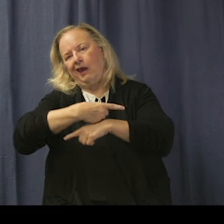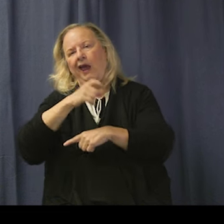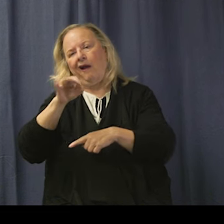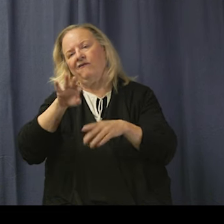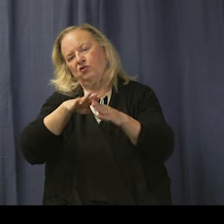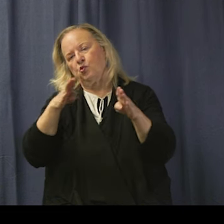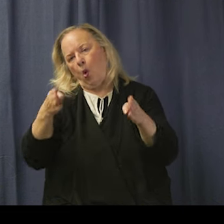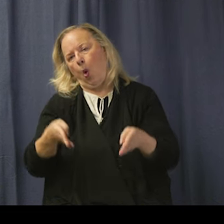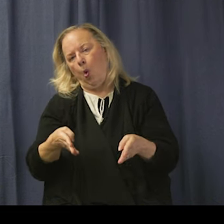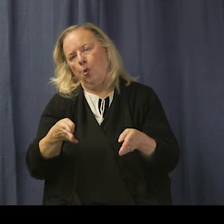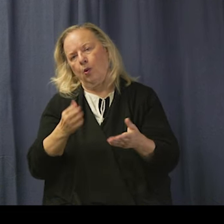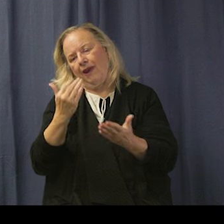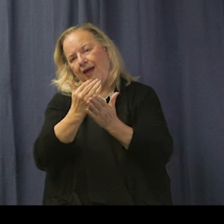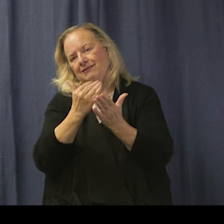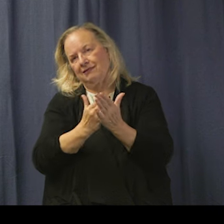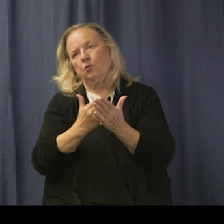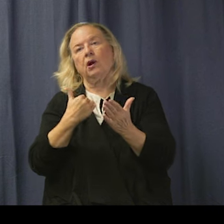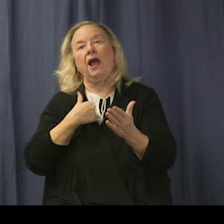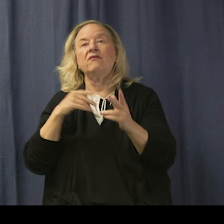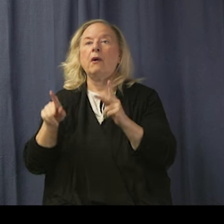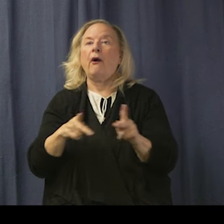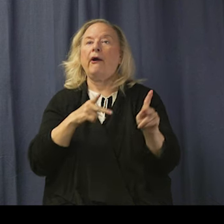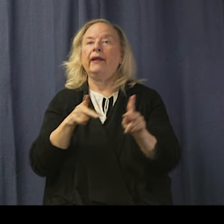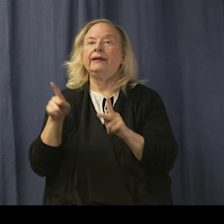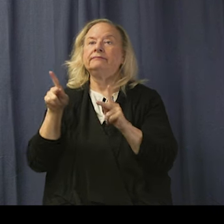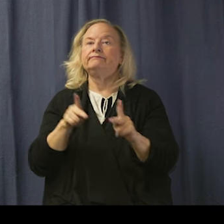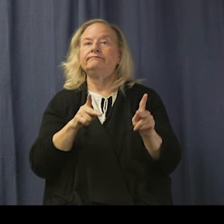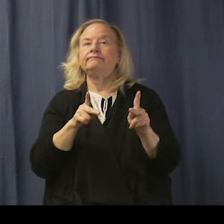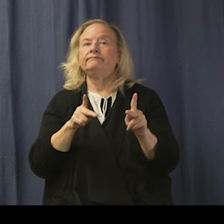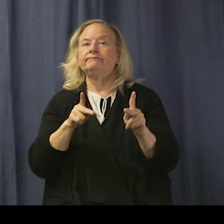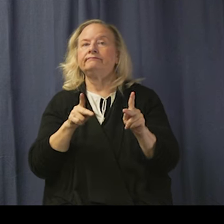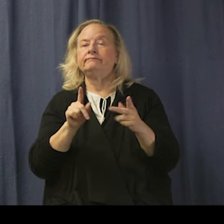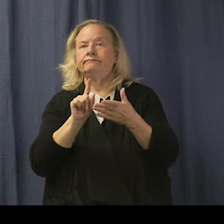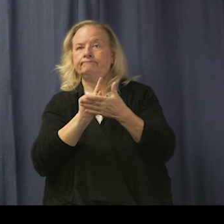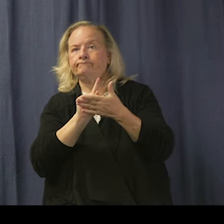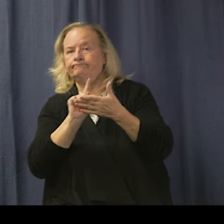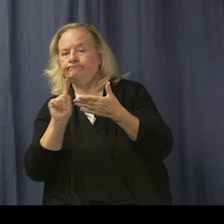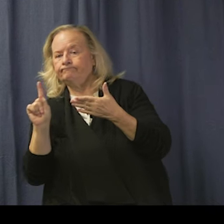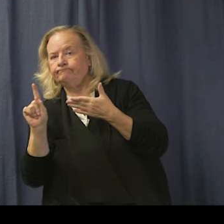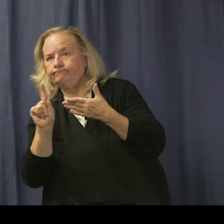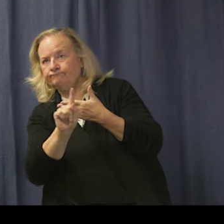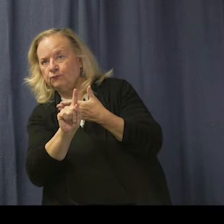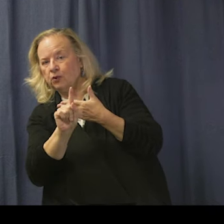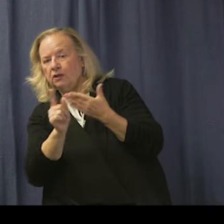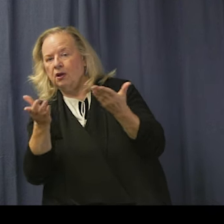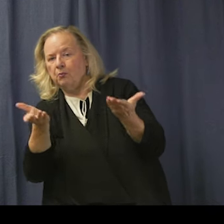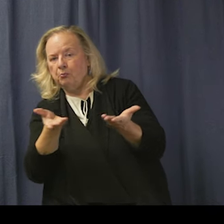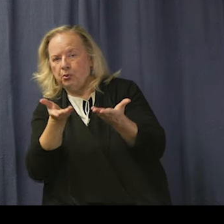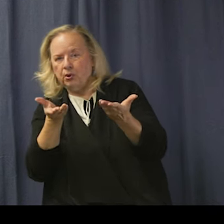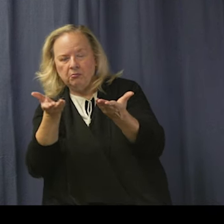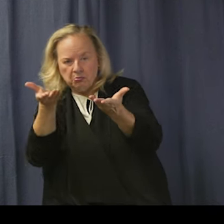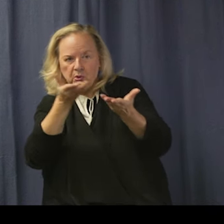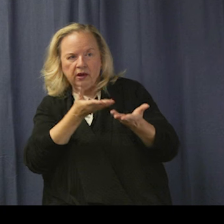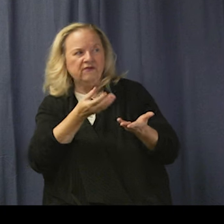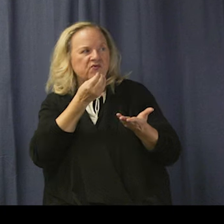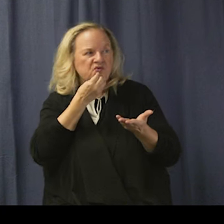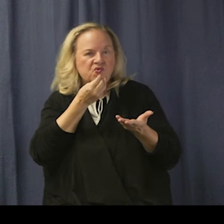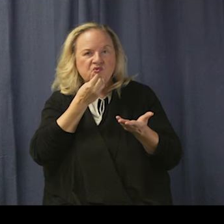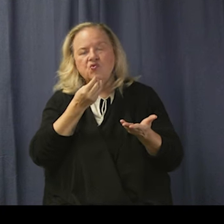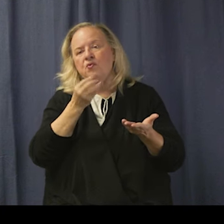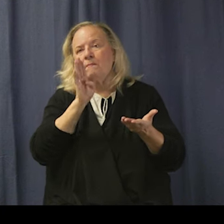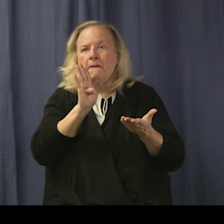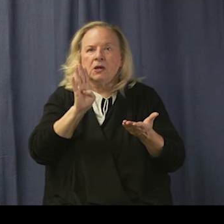Sukkot. But we're going to have a big party here, all right? So next Shabbat, you can bring some side dishes or whatever. We'll have